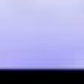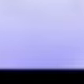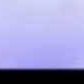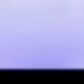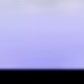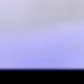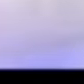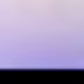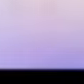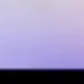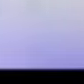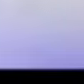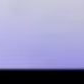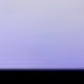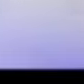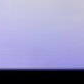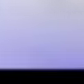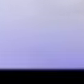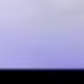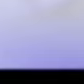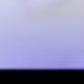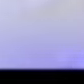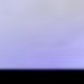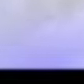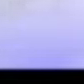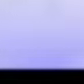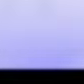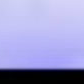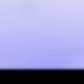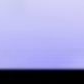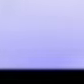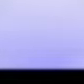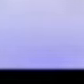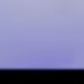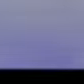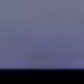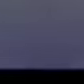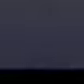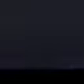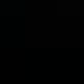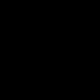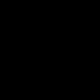son is a son the one Thank you.